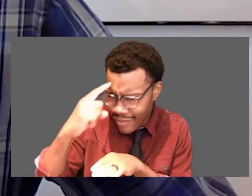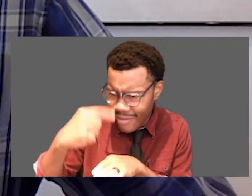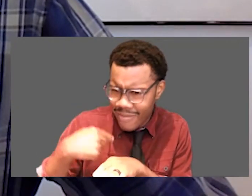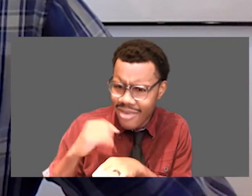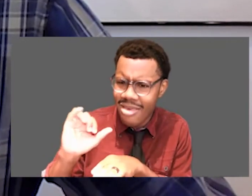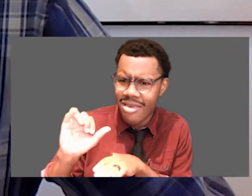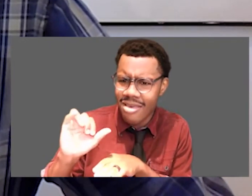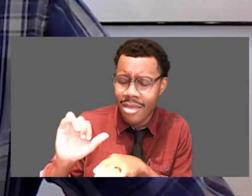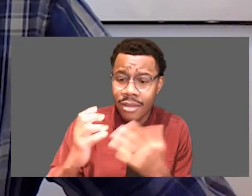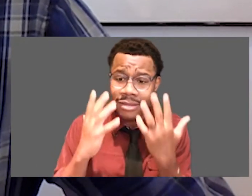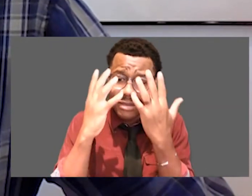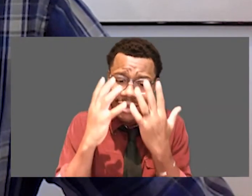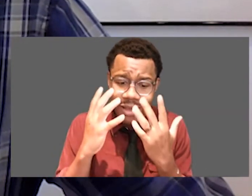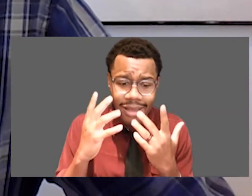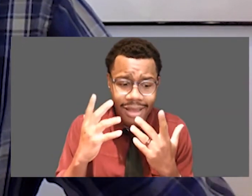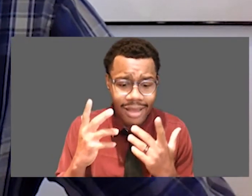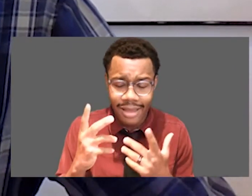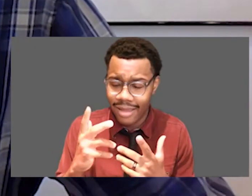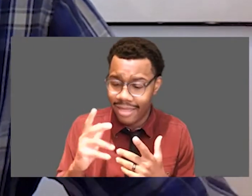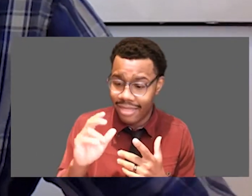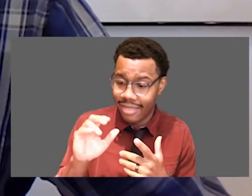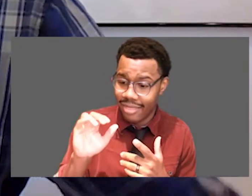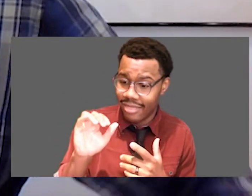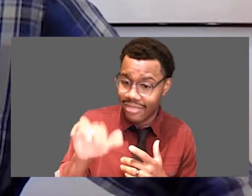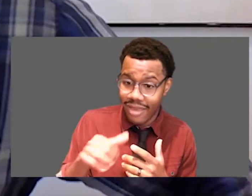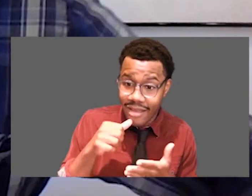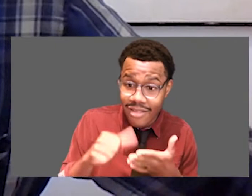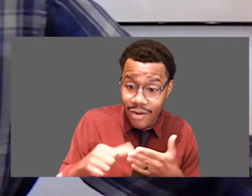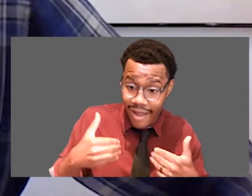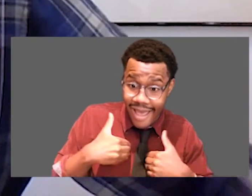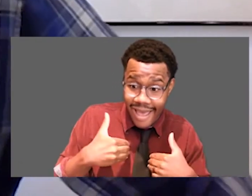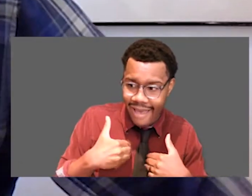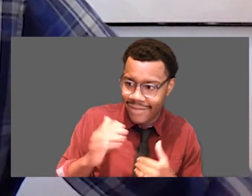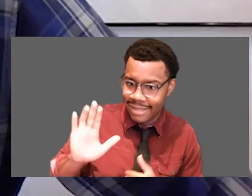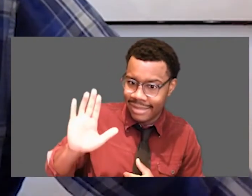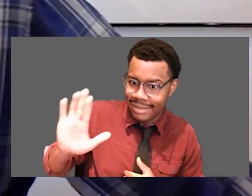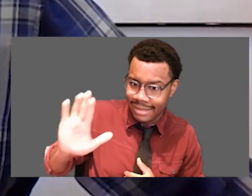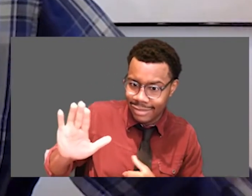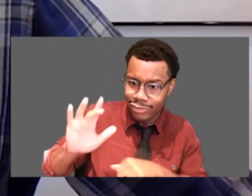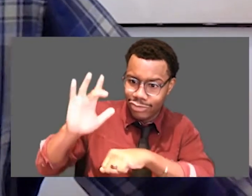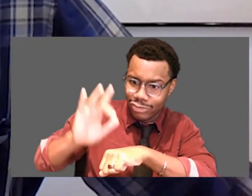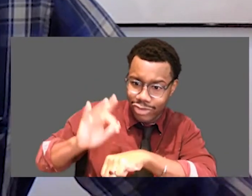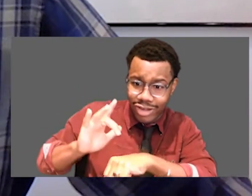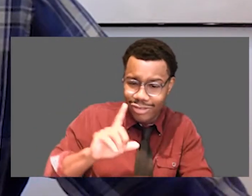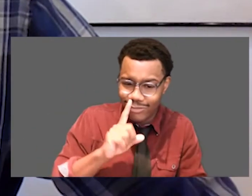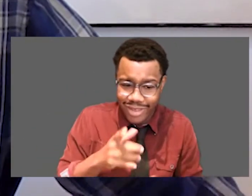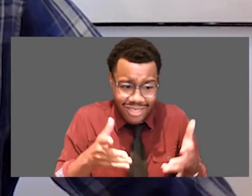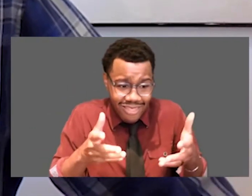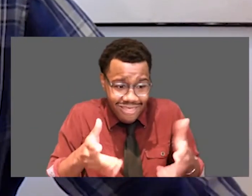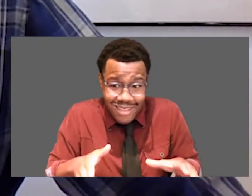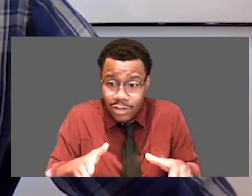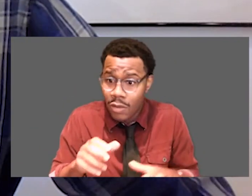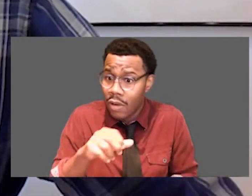that his hands touched. I recently watched an episode of TV's Intervention, which